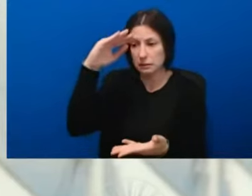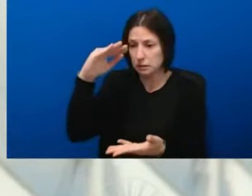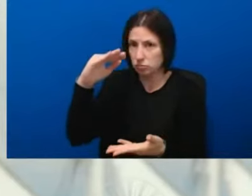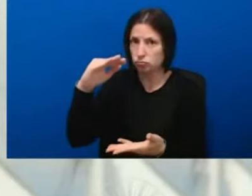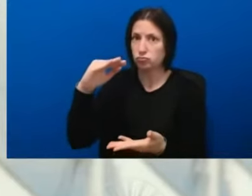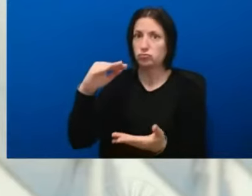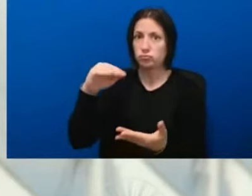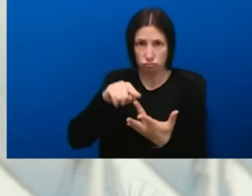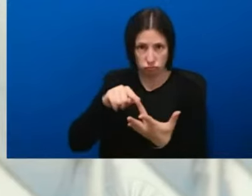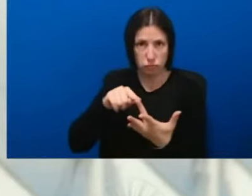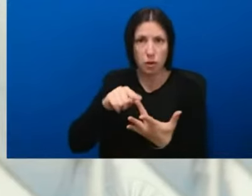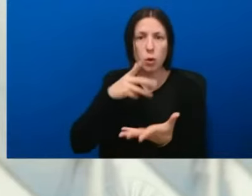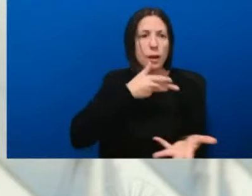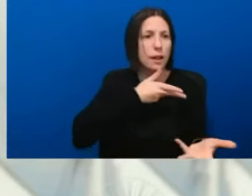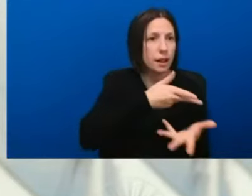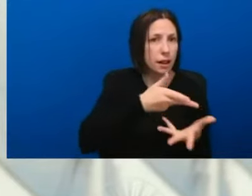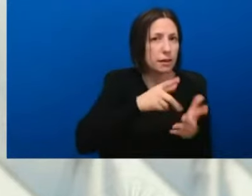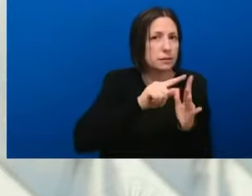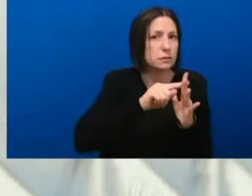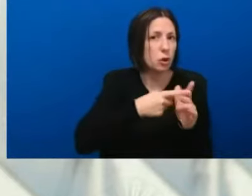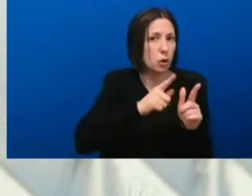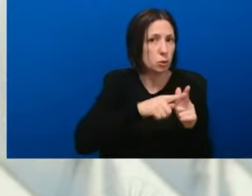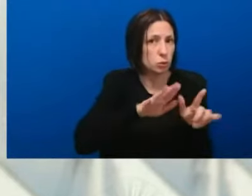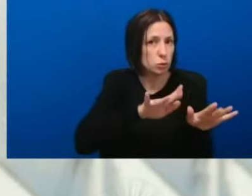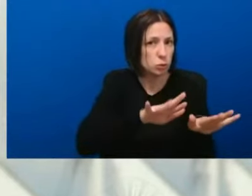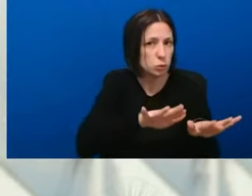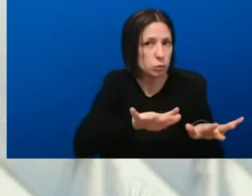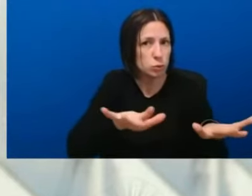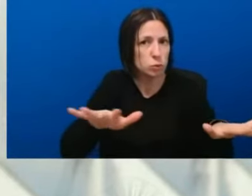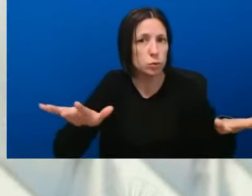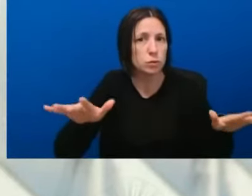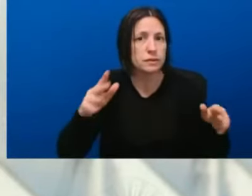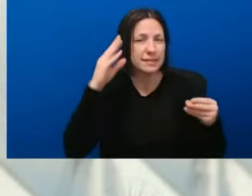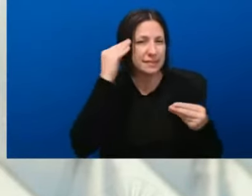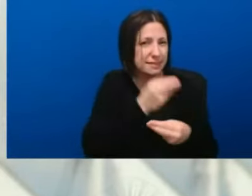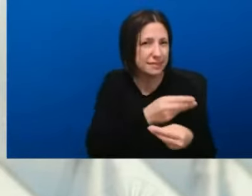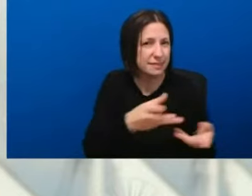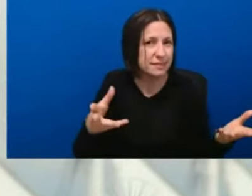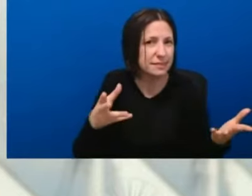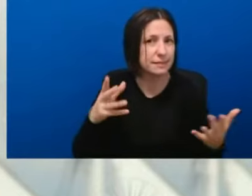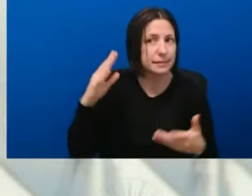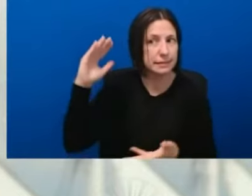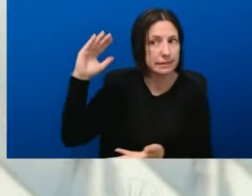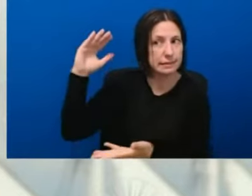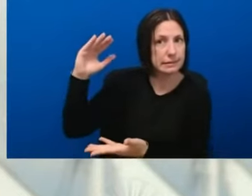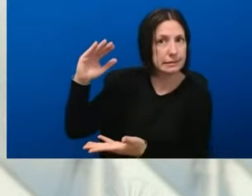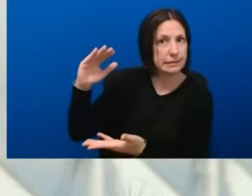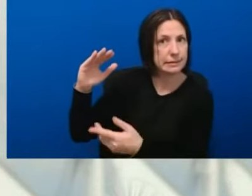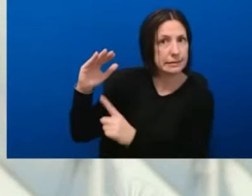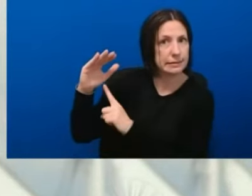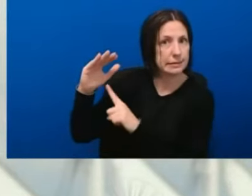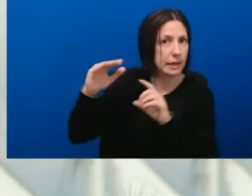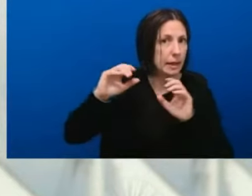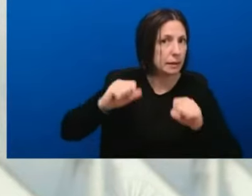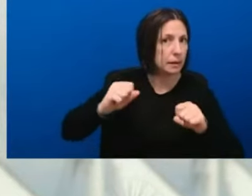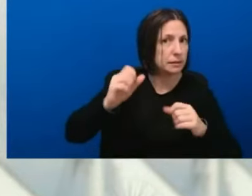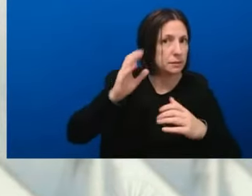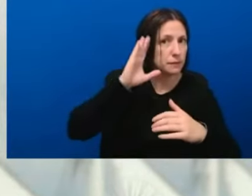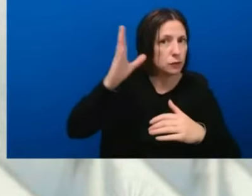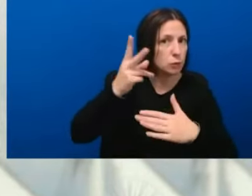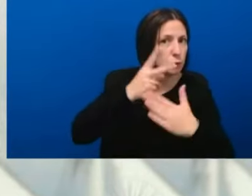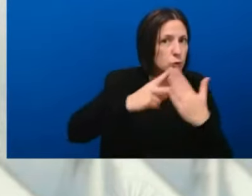engages with the community, with water users, to begin to bring awareness of that drought level